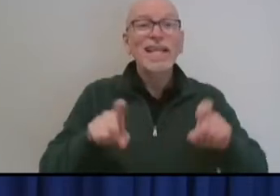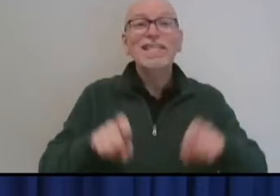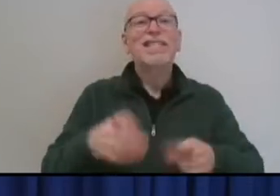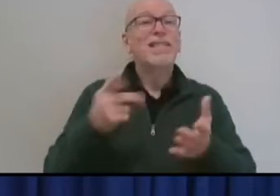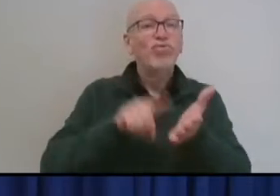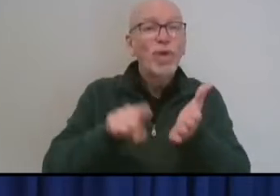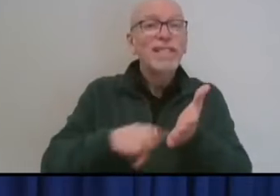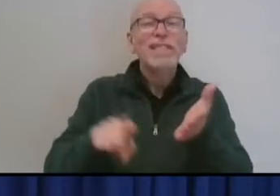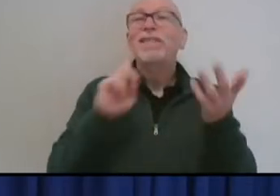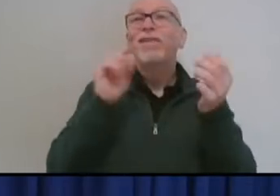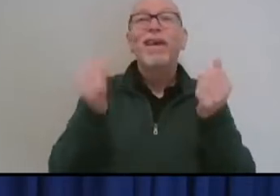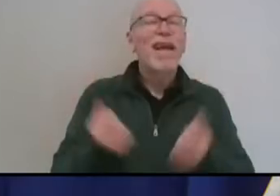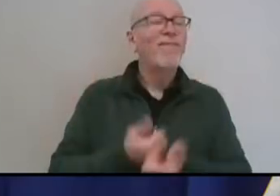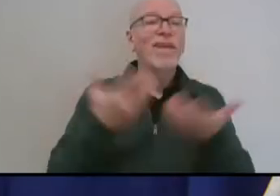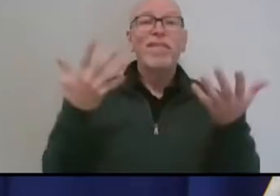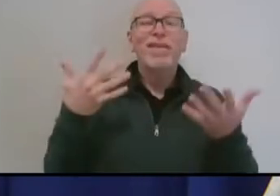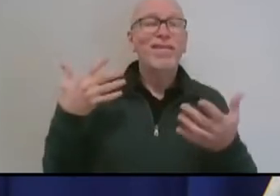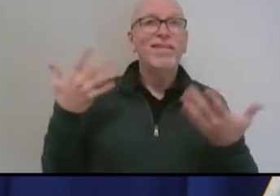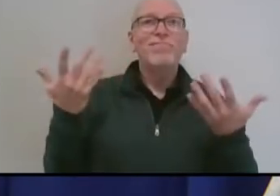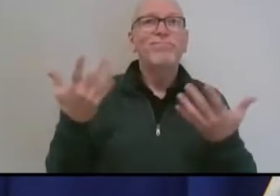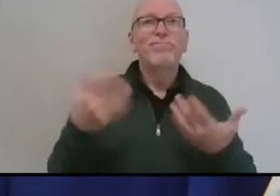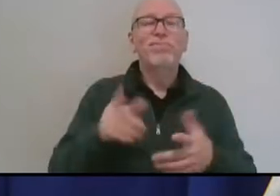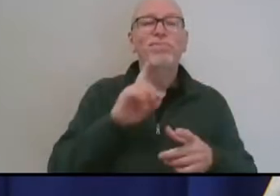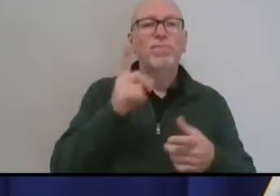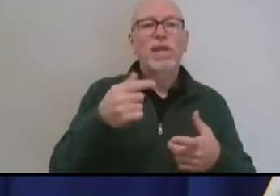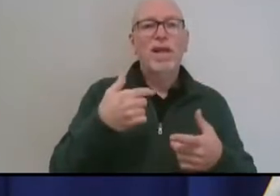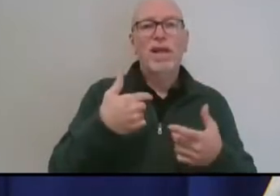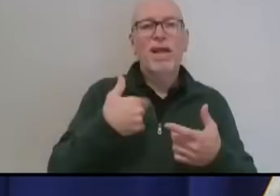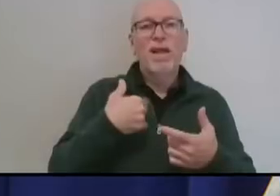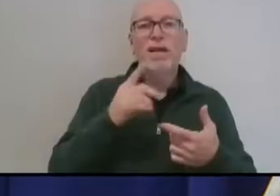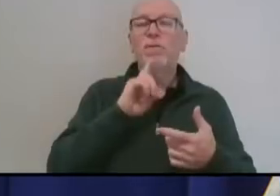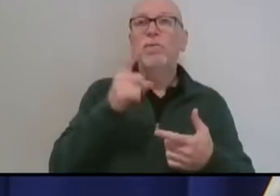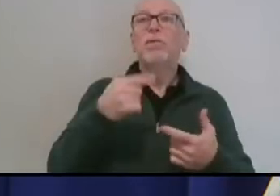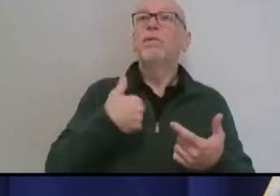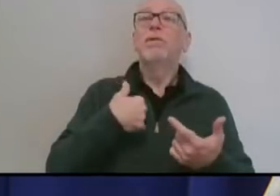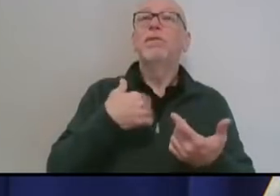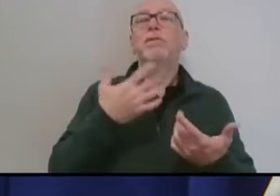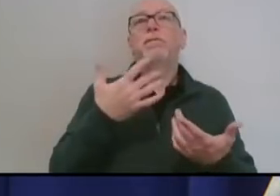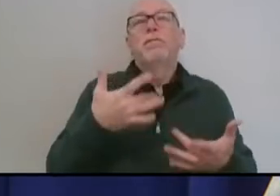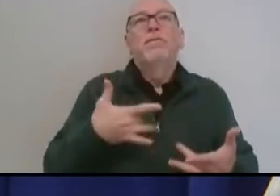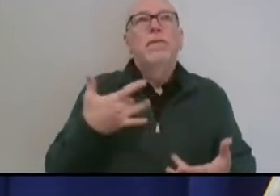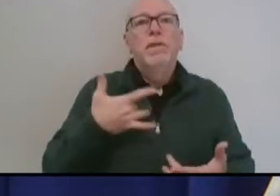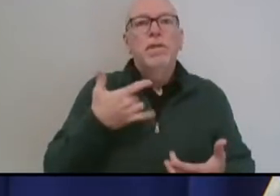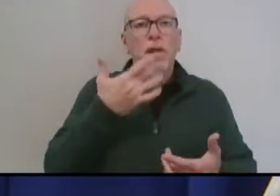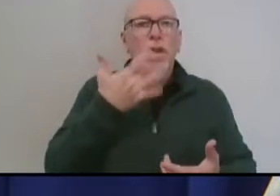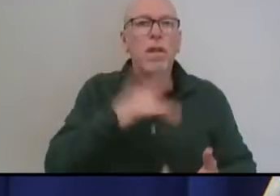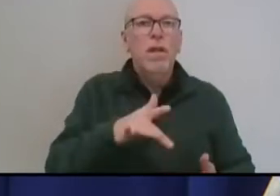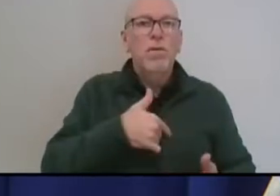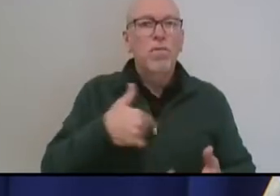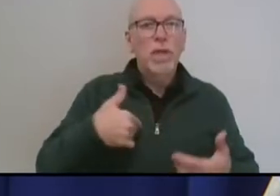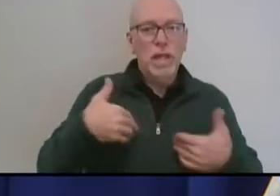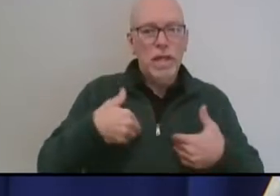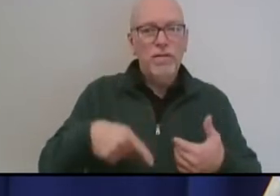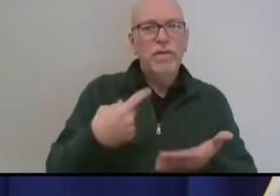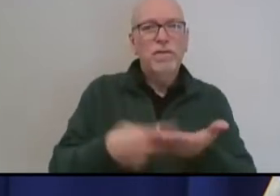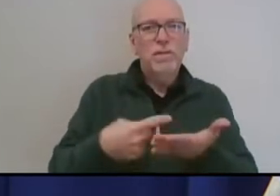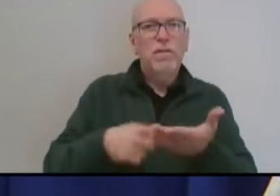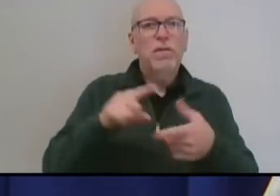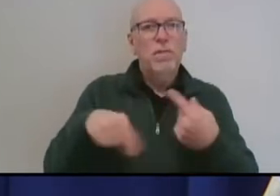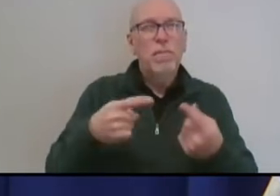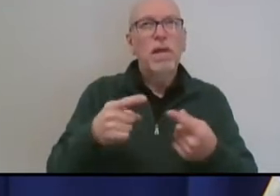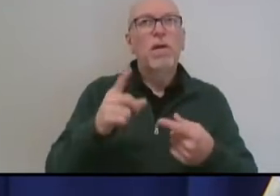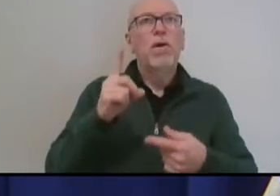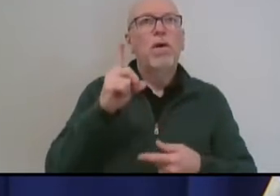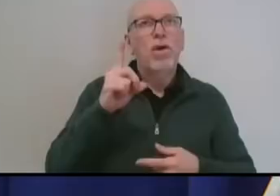and everything in between. And I mean, I count my lucky stars every day that we're having this discussion about hundreds